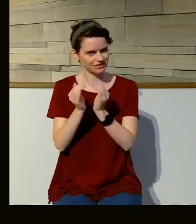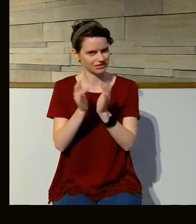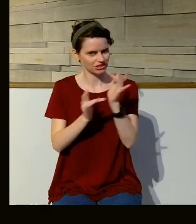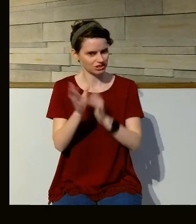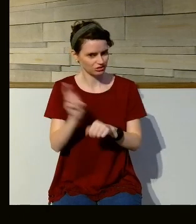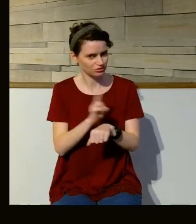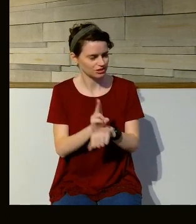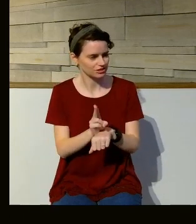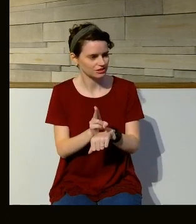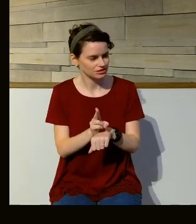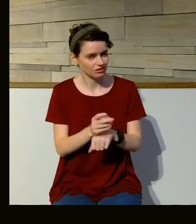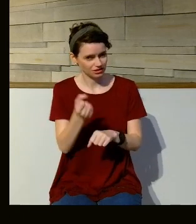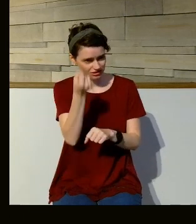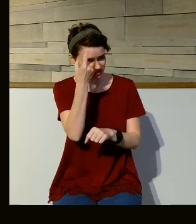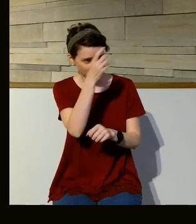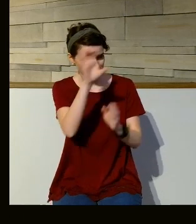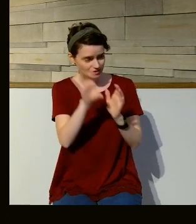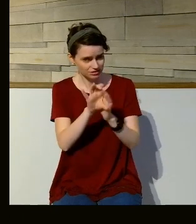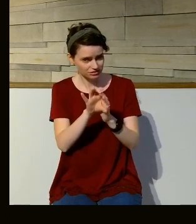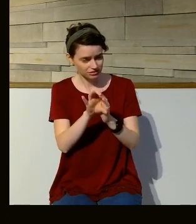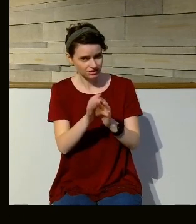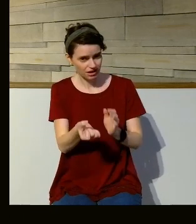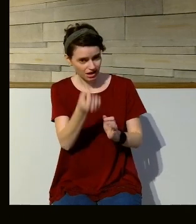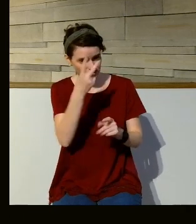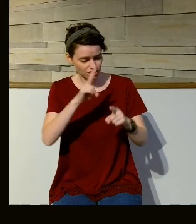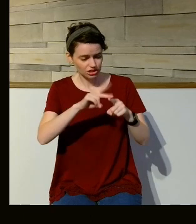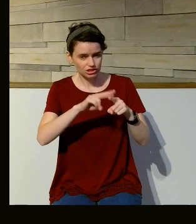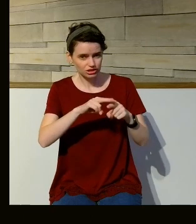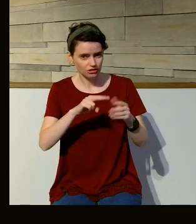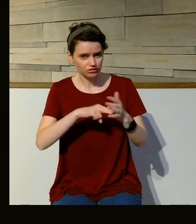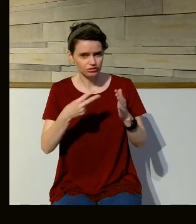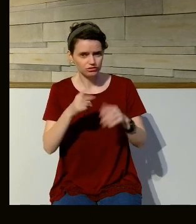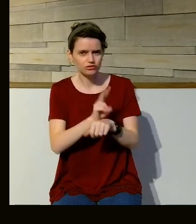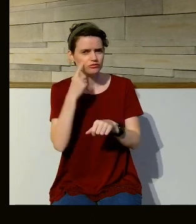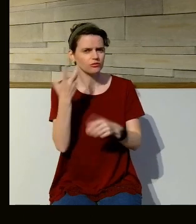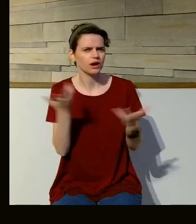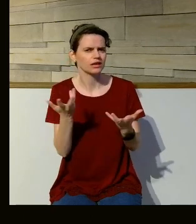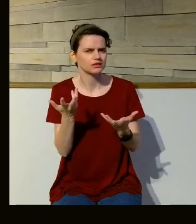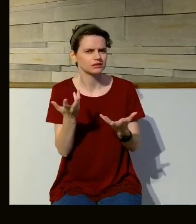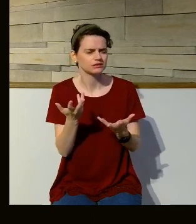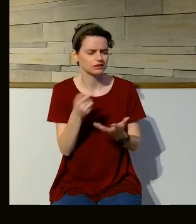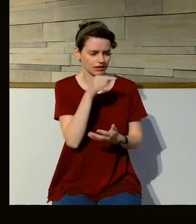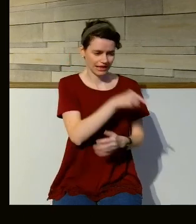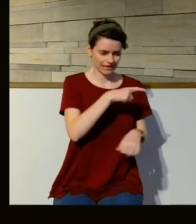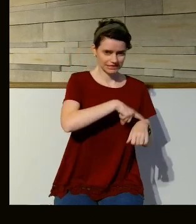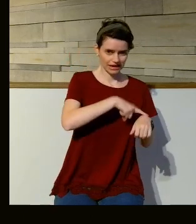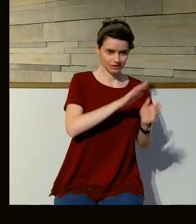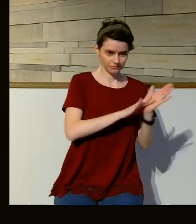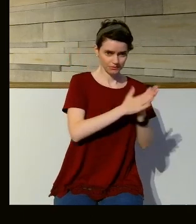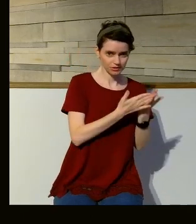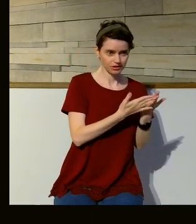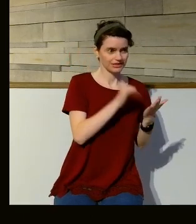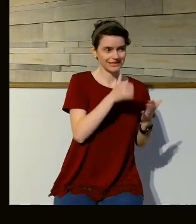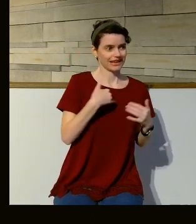Christ uses. So, to understand the analogy, you have to first understand what salt was used for in ancient times. Because, see, in biblical times, they